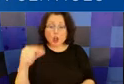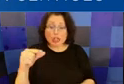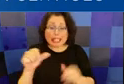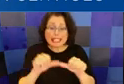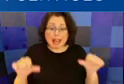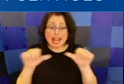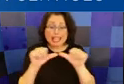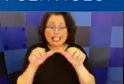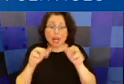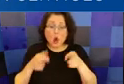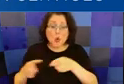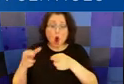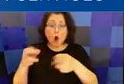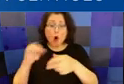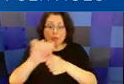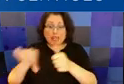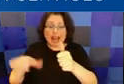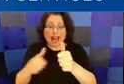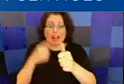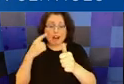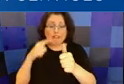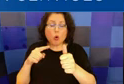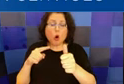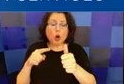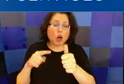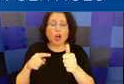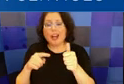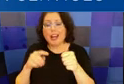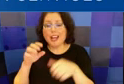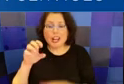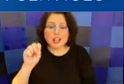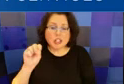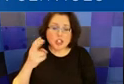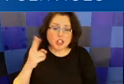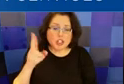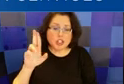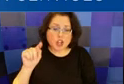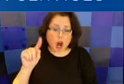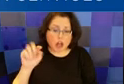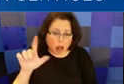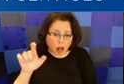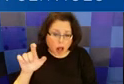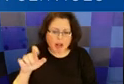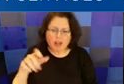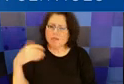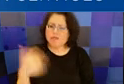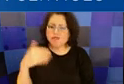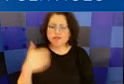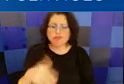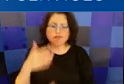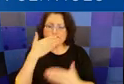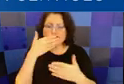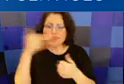shuttles and more is super cool, efficient, and more. Thank you, Dan.